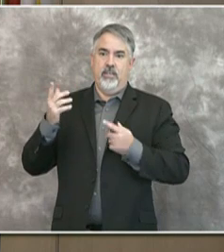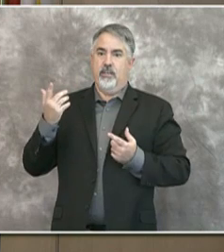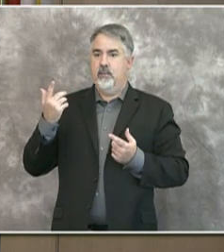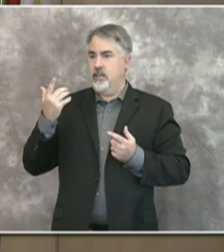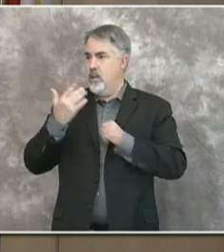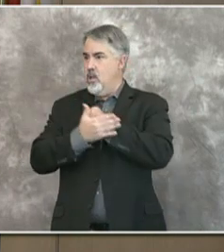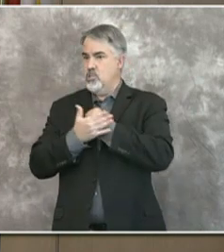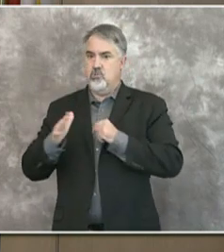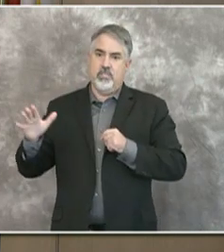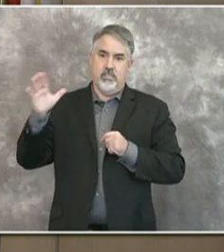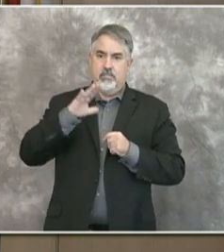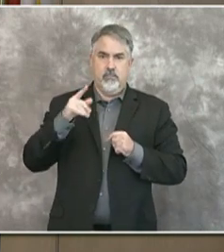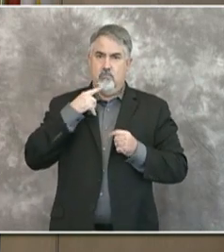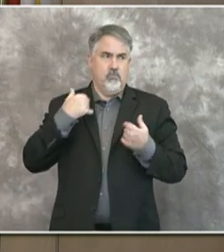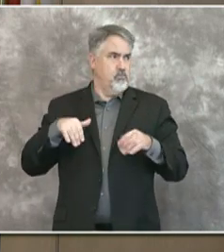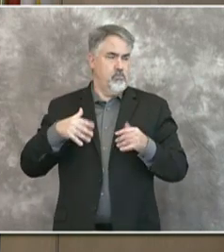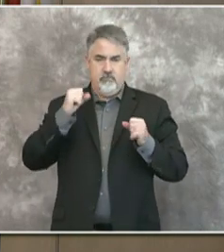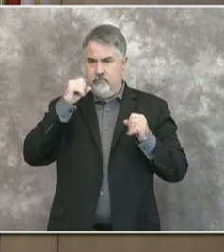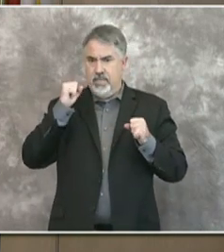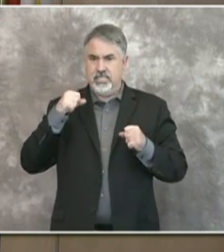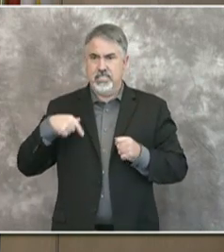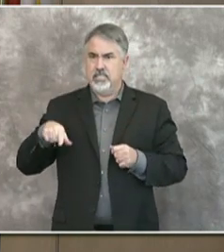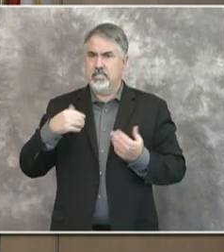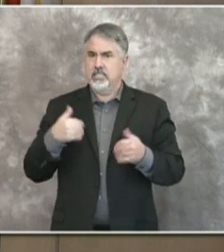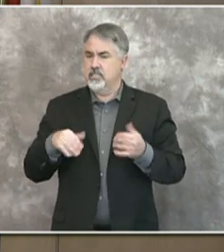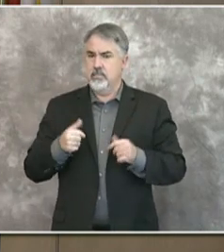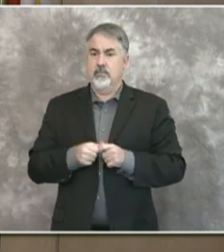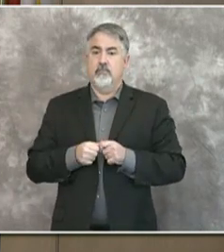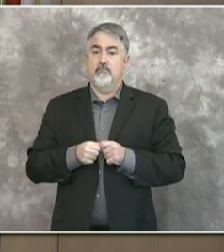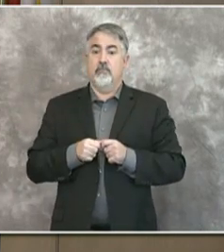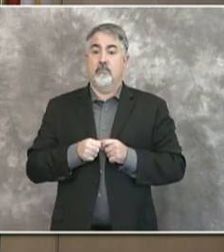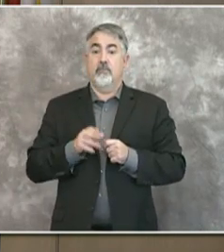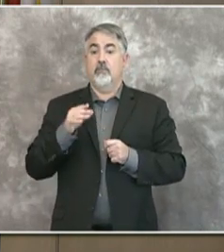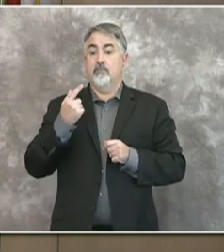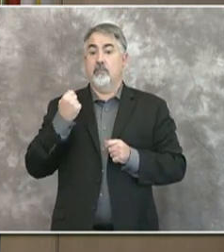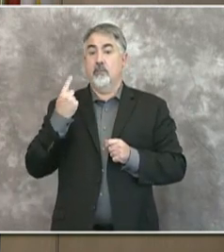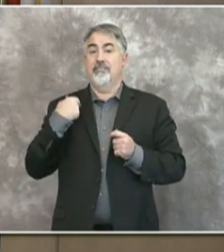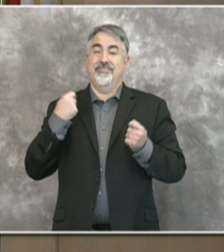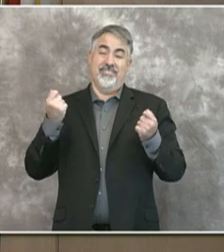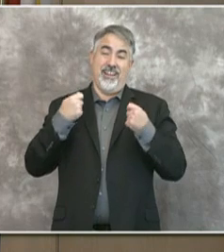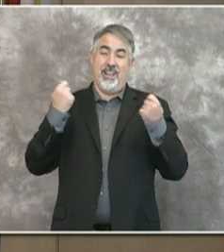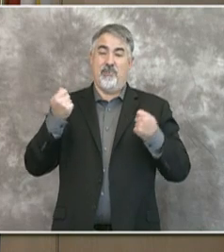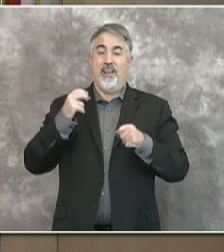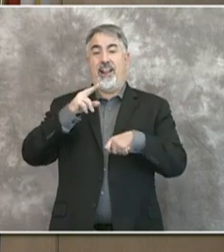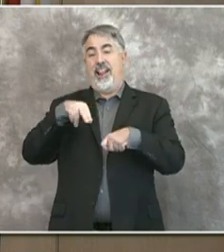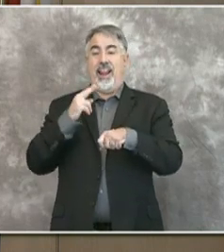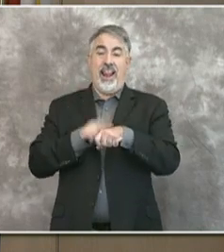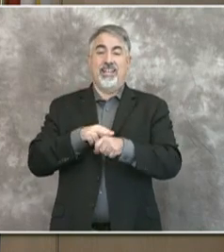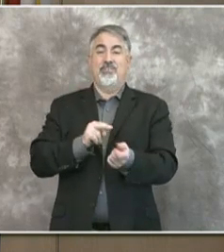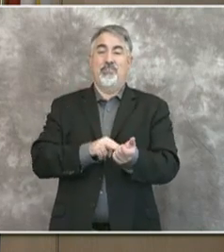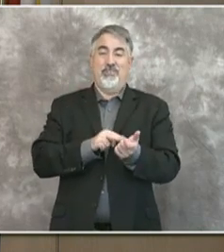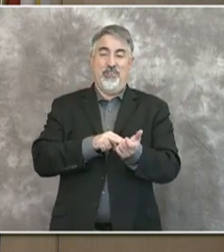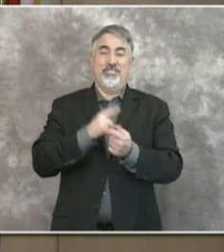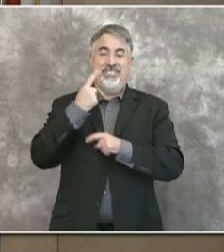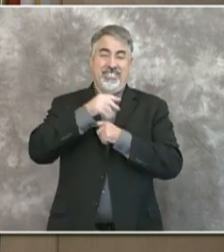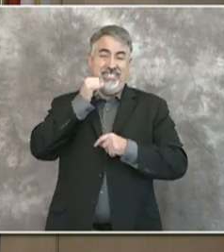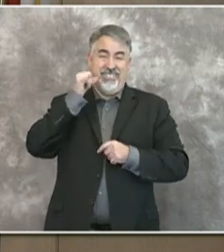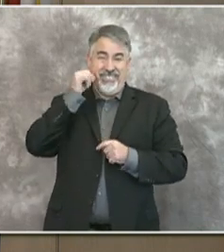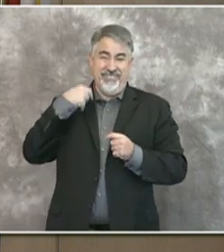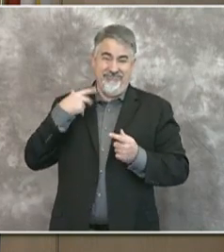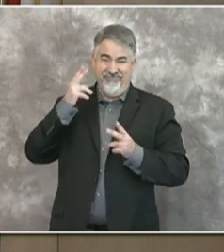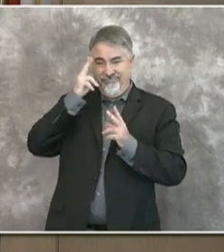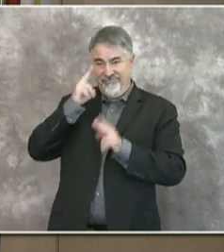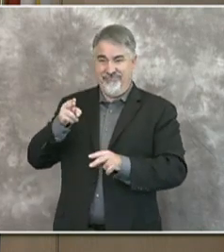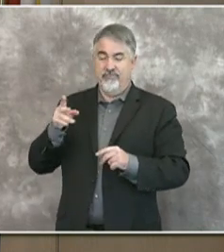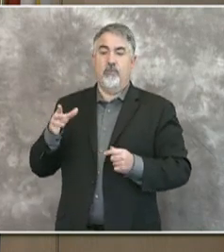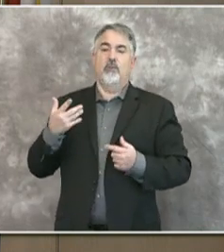team. But in particular, just recently, there was a celebration of National Nurses Day. And I'd be remiss if I